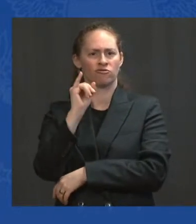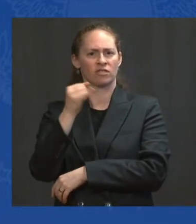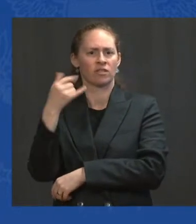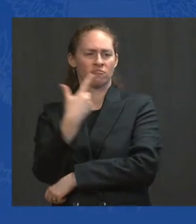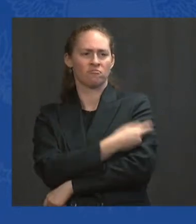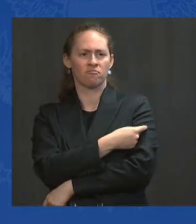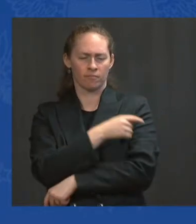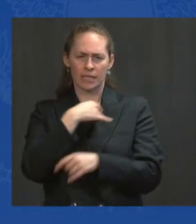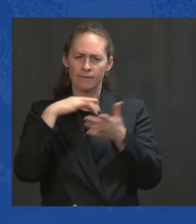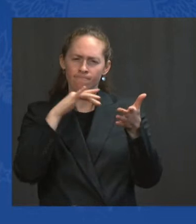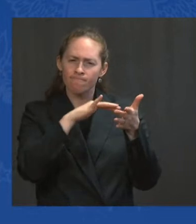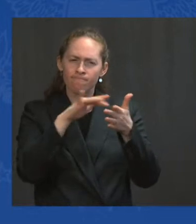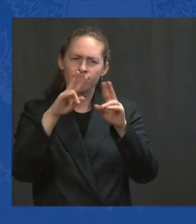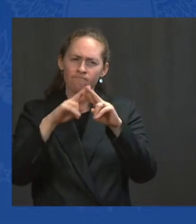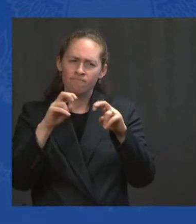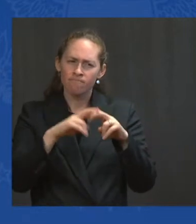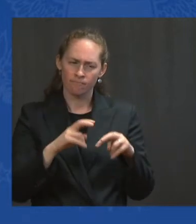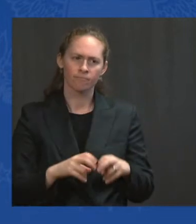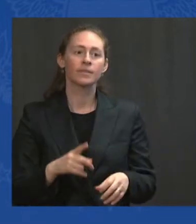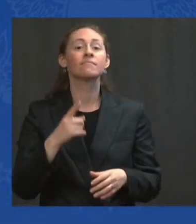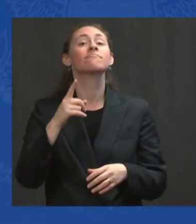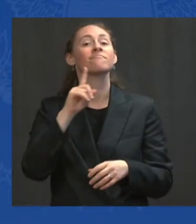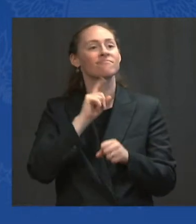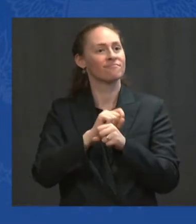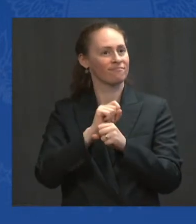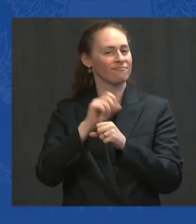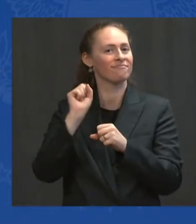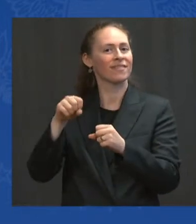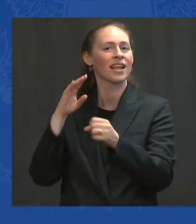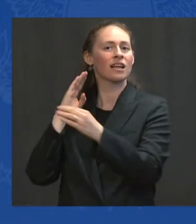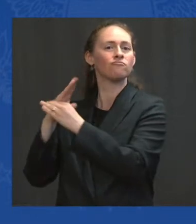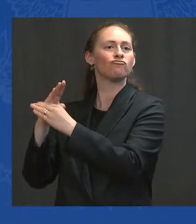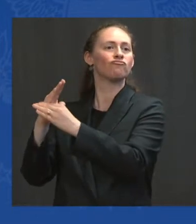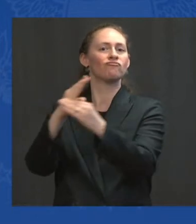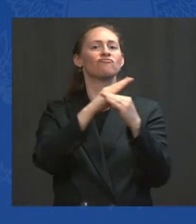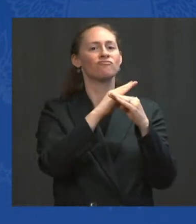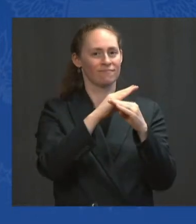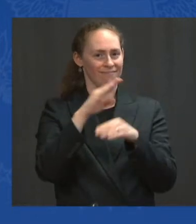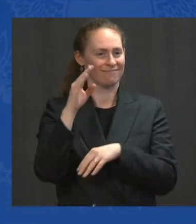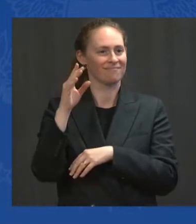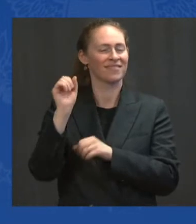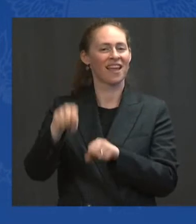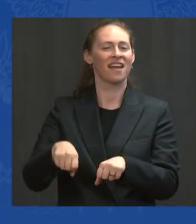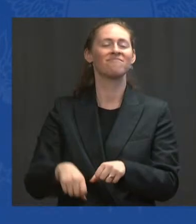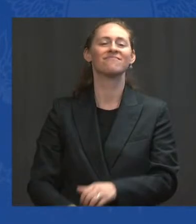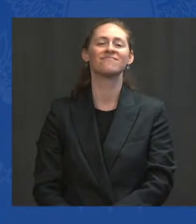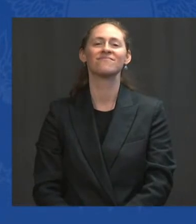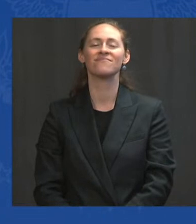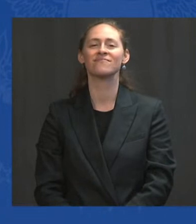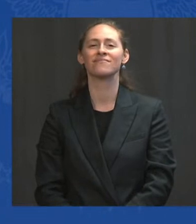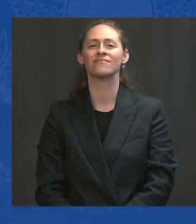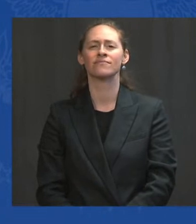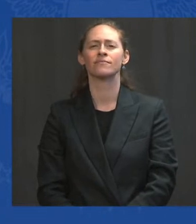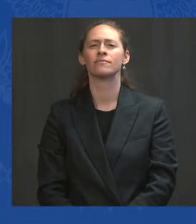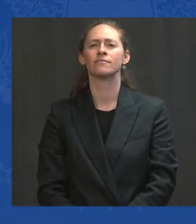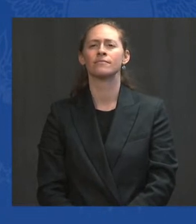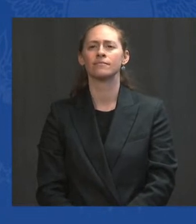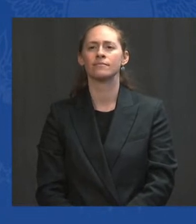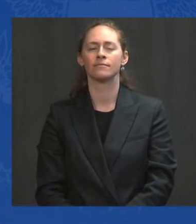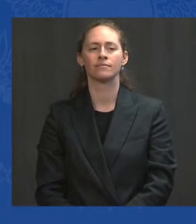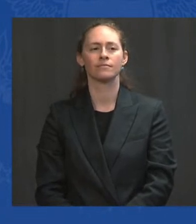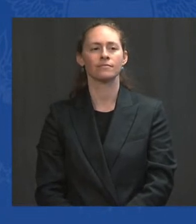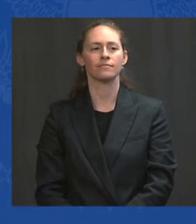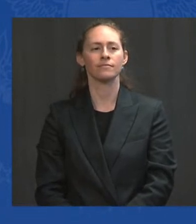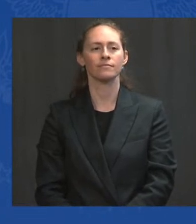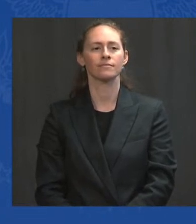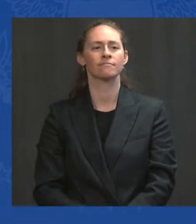Delta variants and other variants really effectively quite well. Next slide. In a similar related paper, when you look at